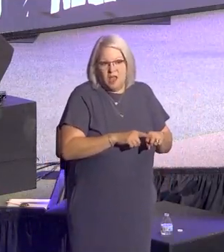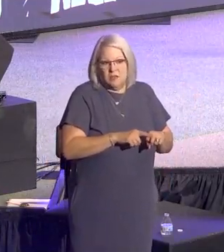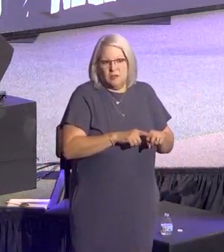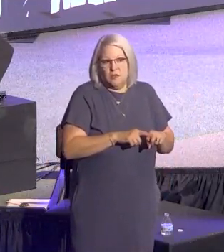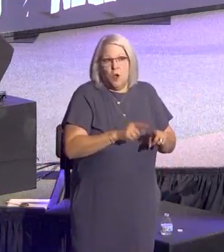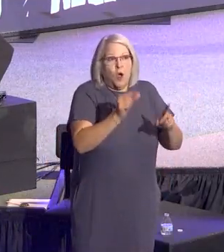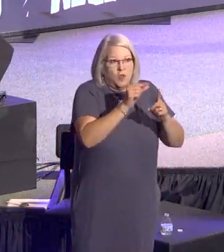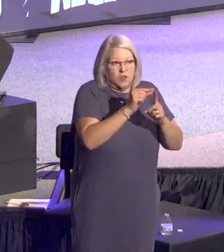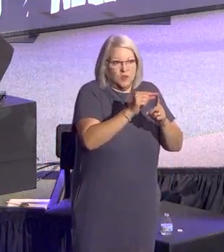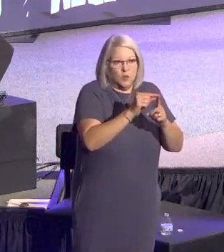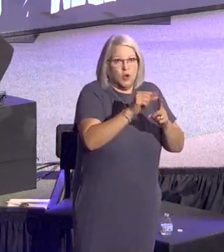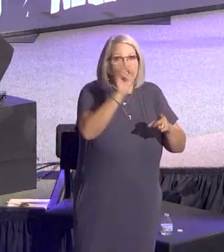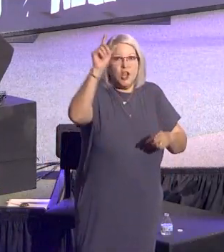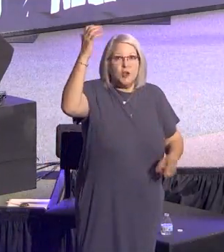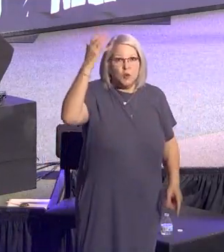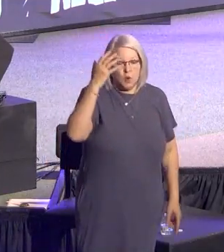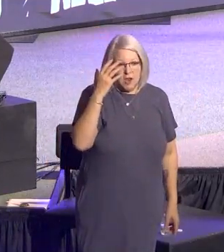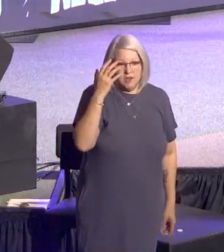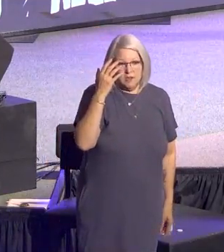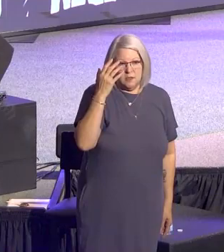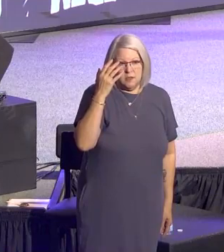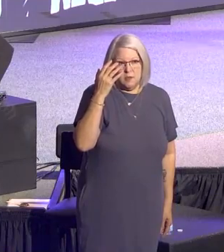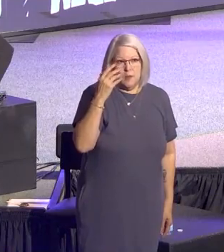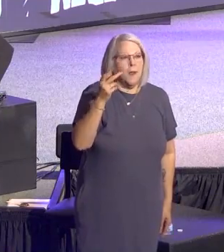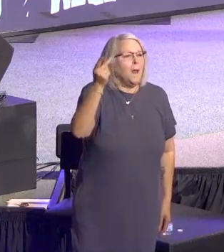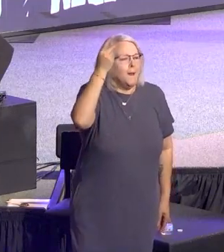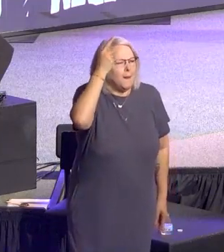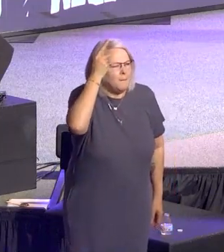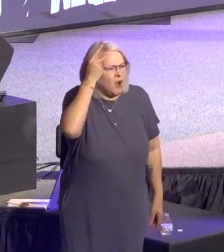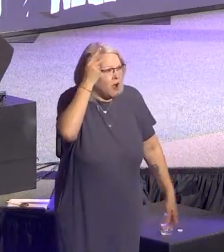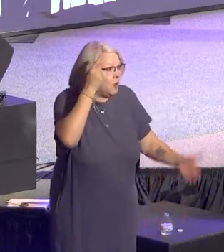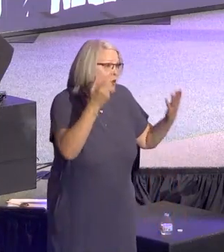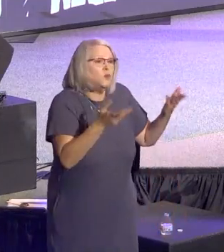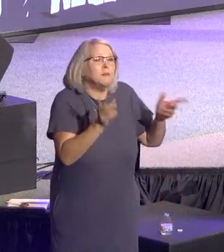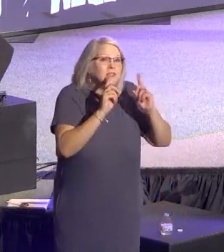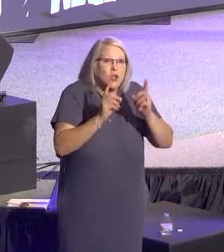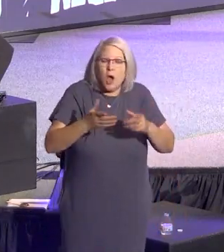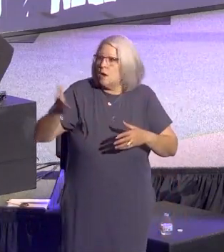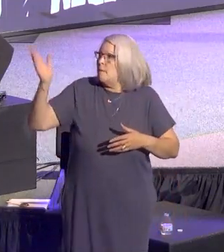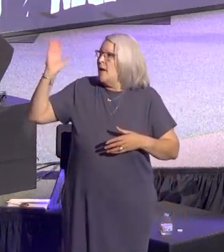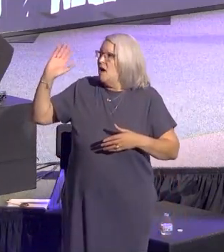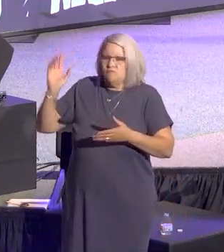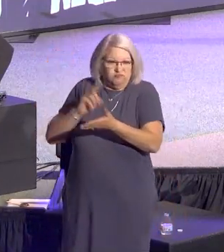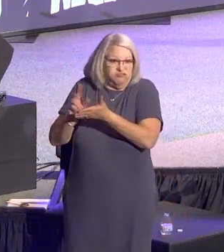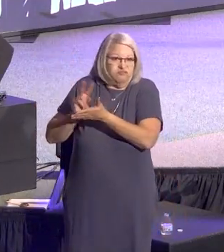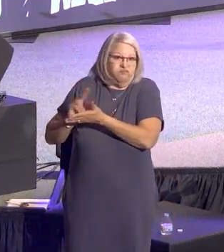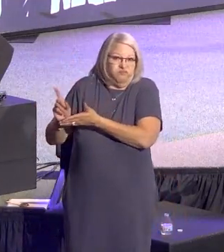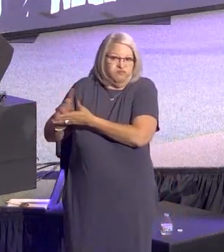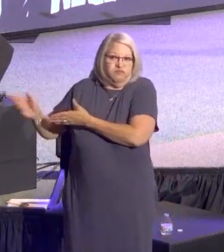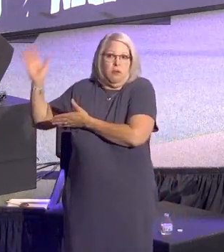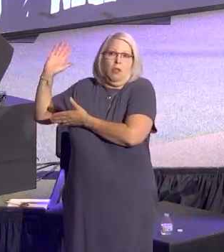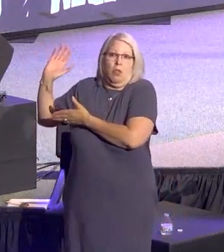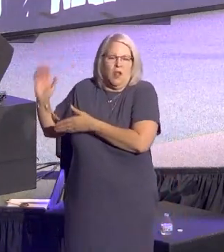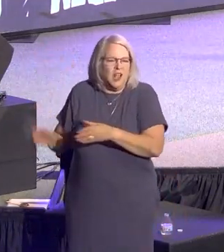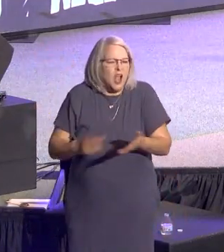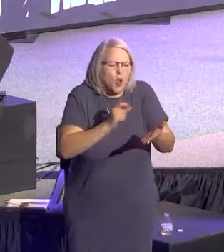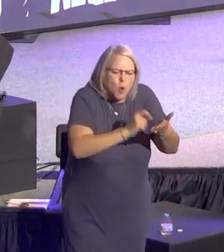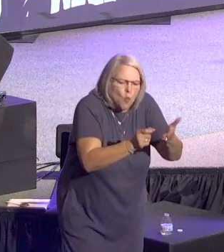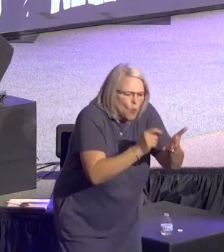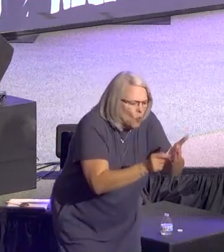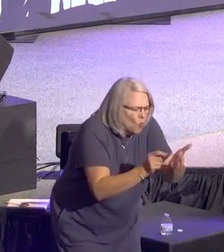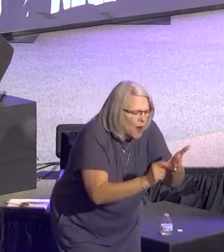word represents. The Apostle Paul, who we've been talking about here over the last several weeks, wrote about it so